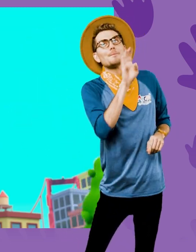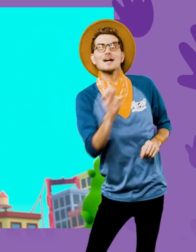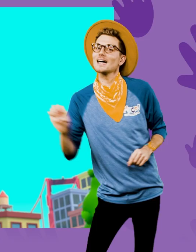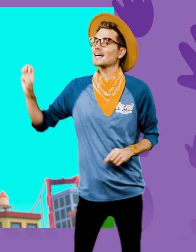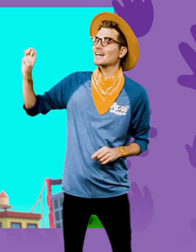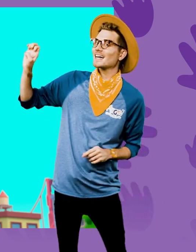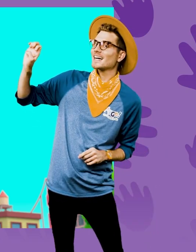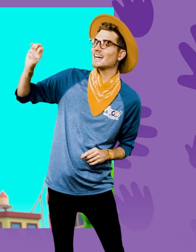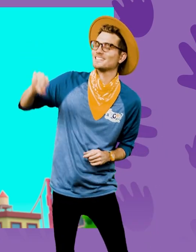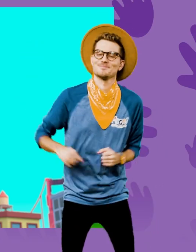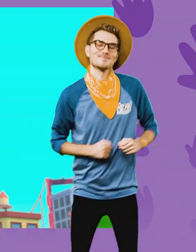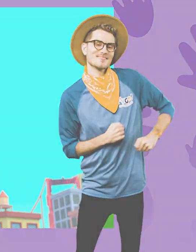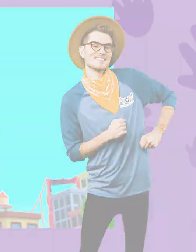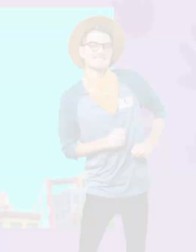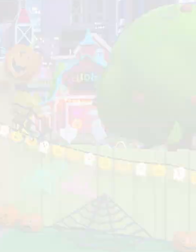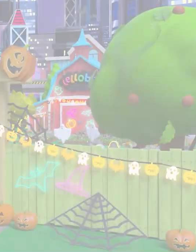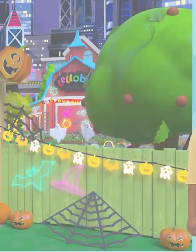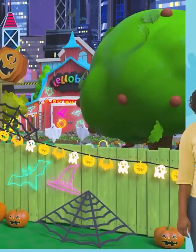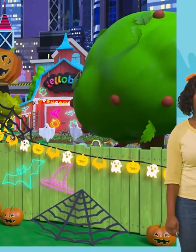Lellobee.